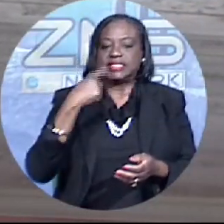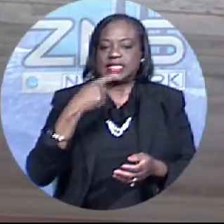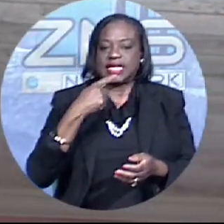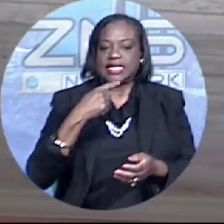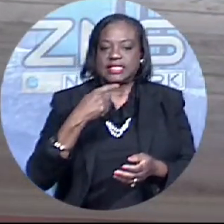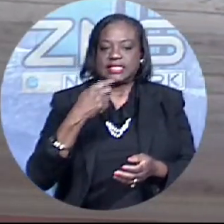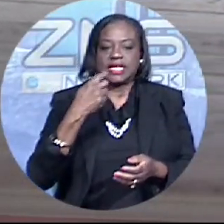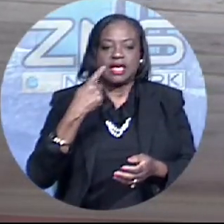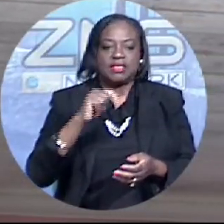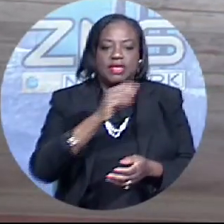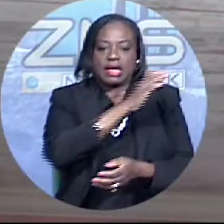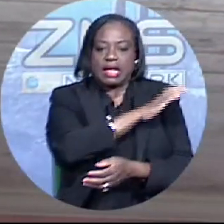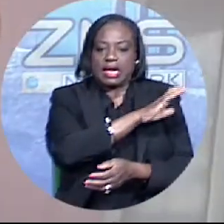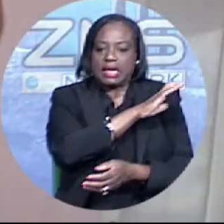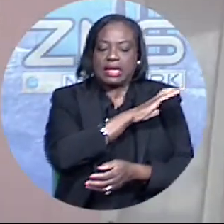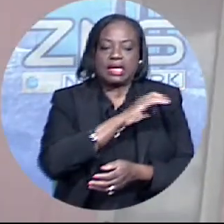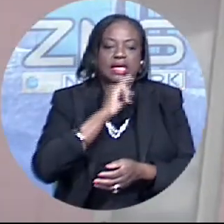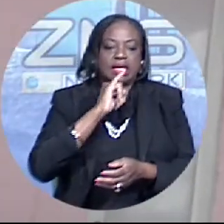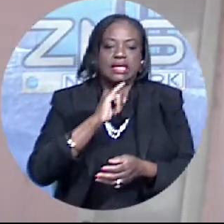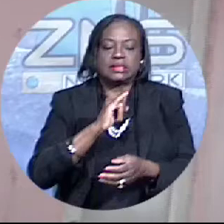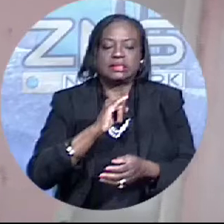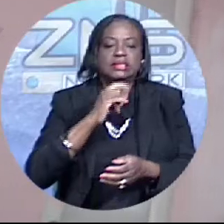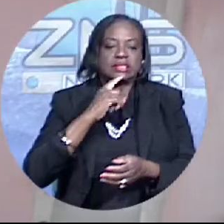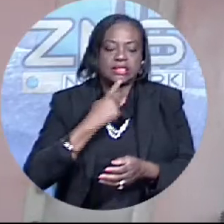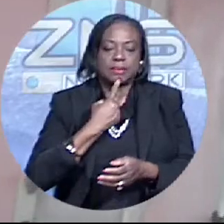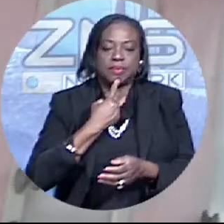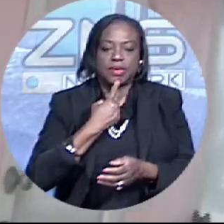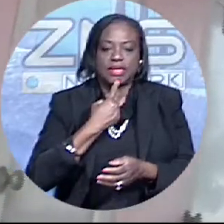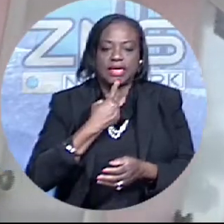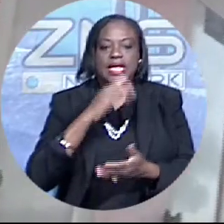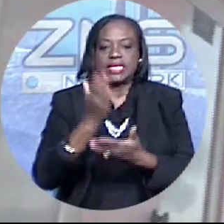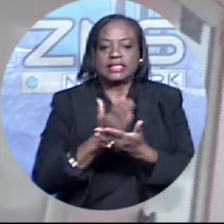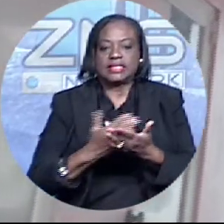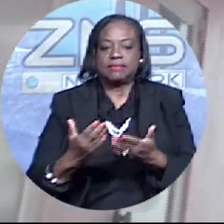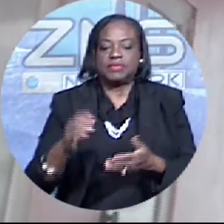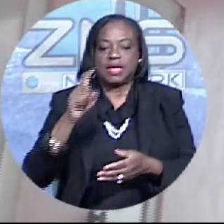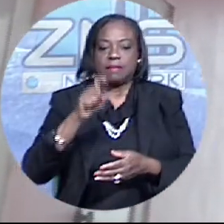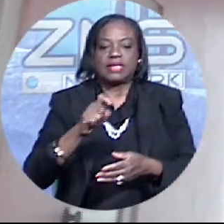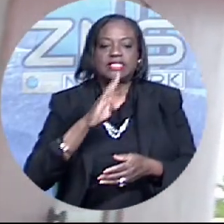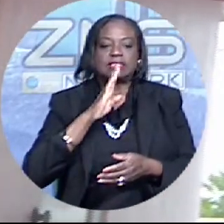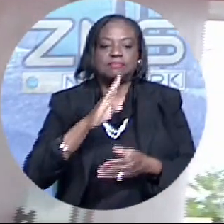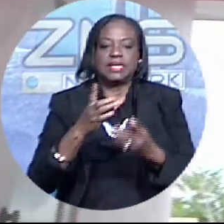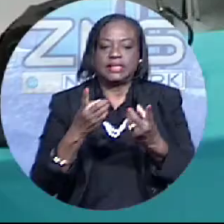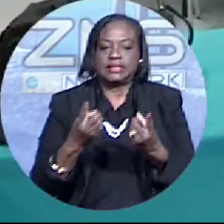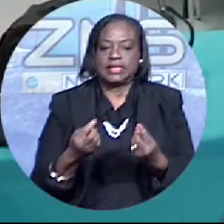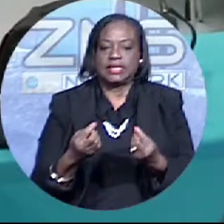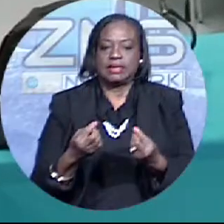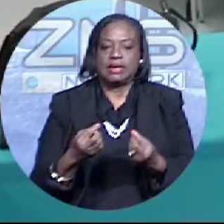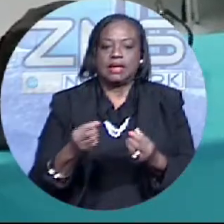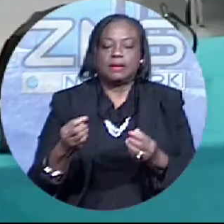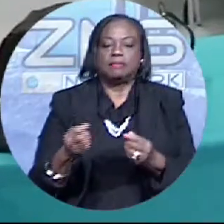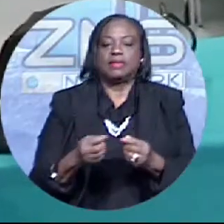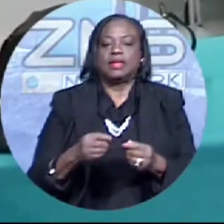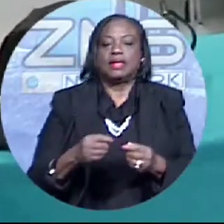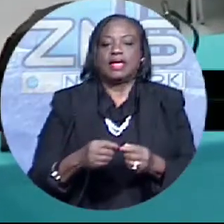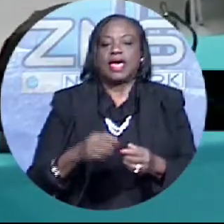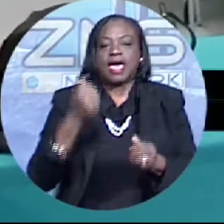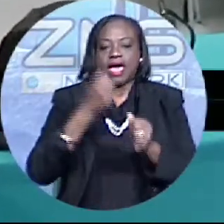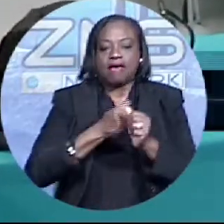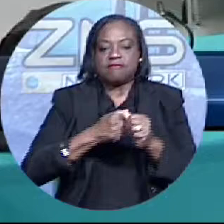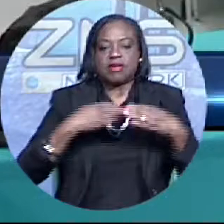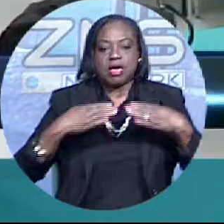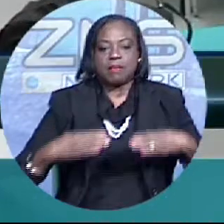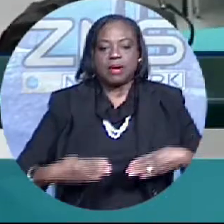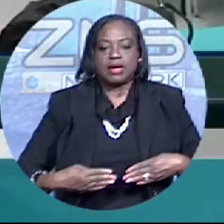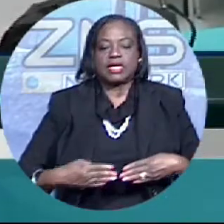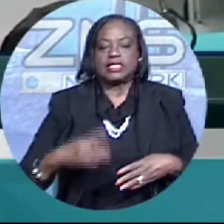troubling, and while happy seeing something done, he says the blame must be shared between various officials. Like I say, it's everybody's fault.